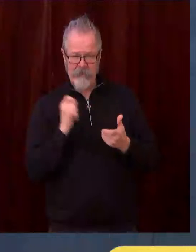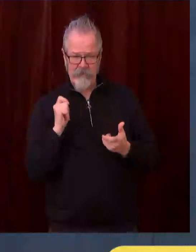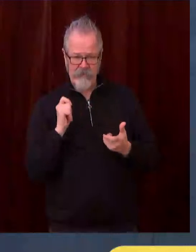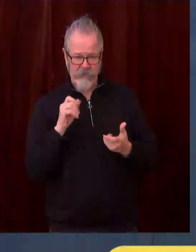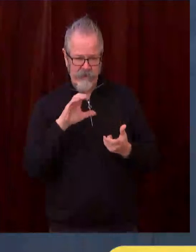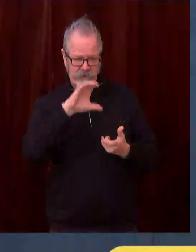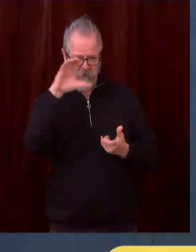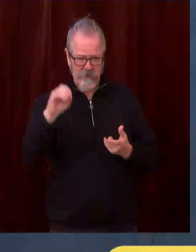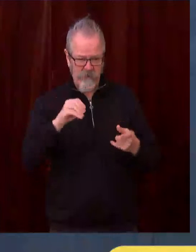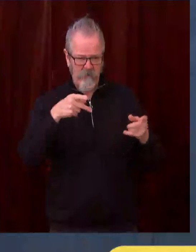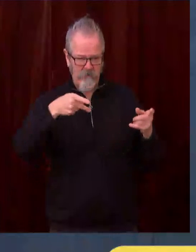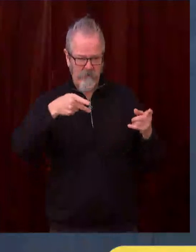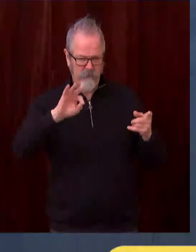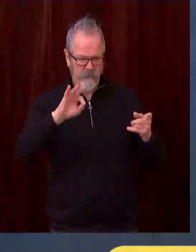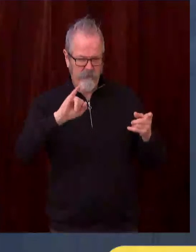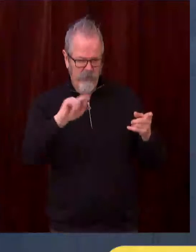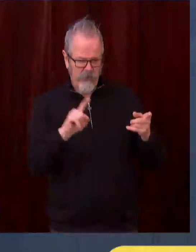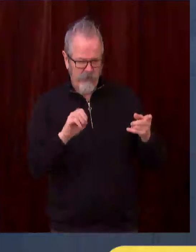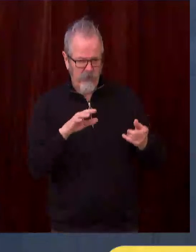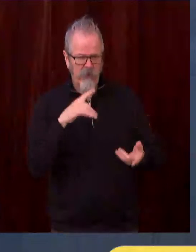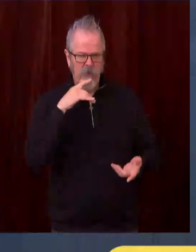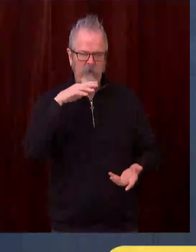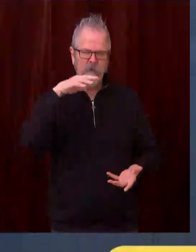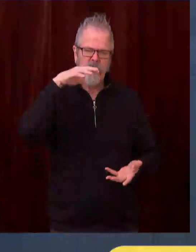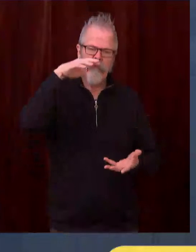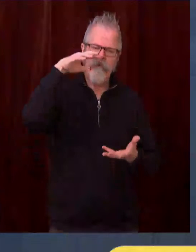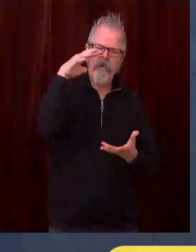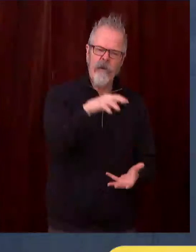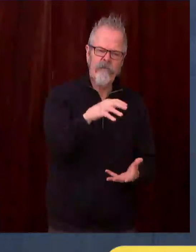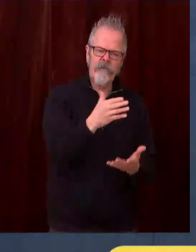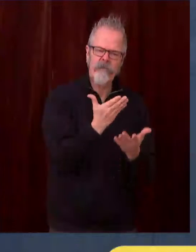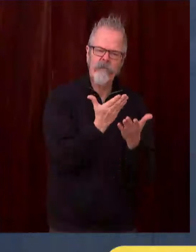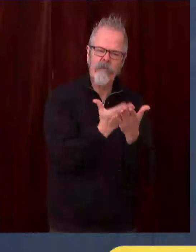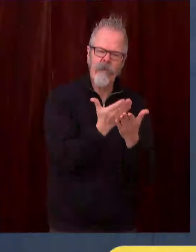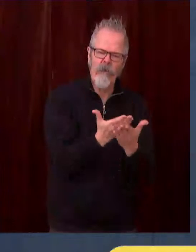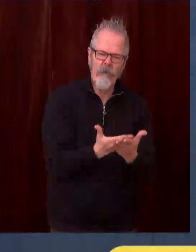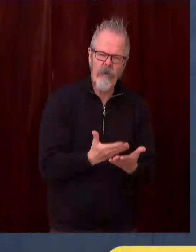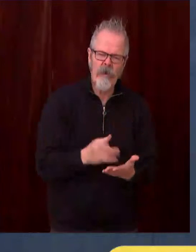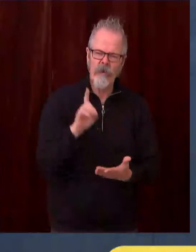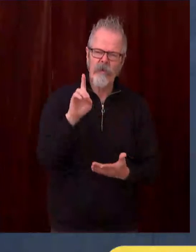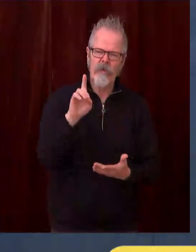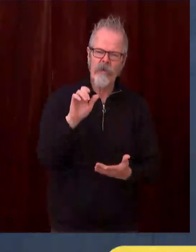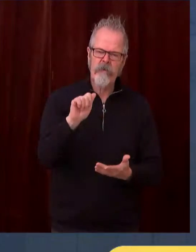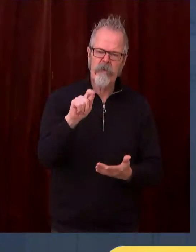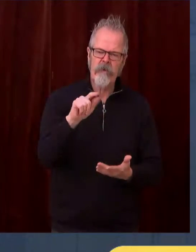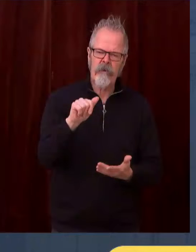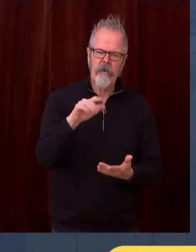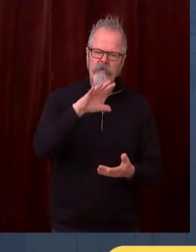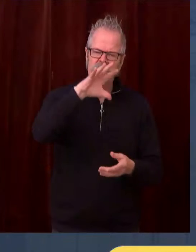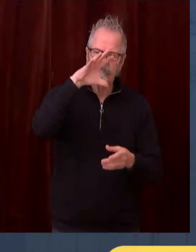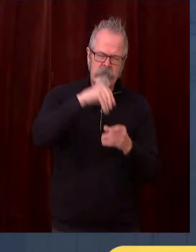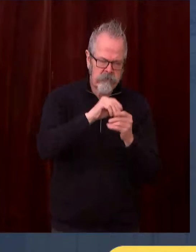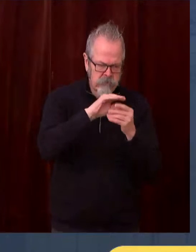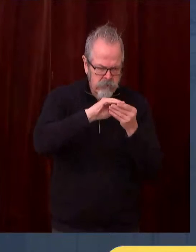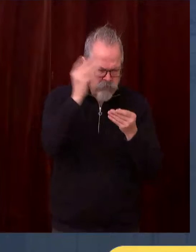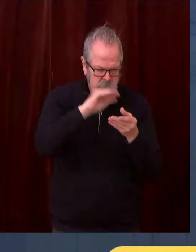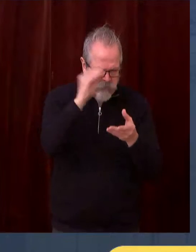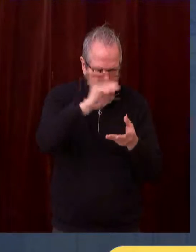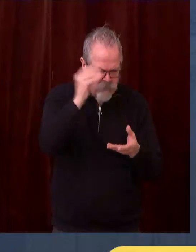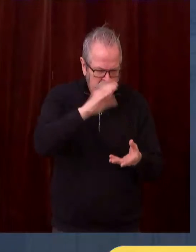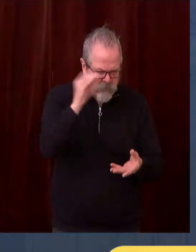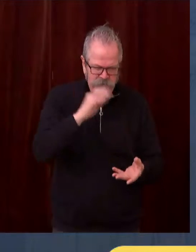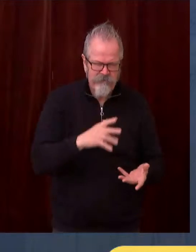data files. We then, many of us observed virtually